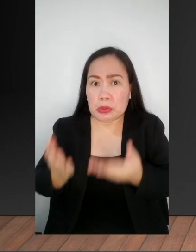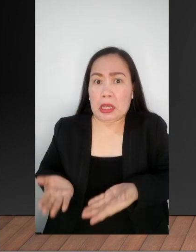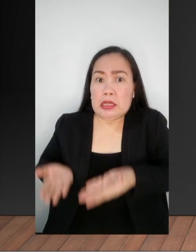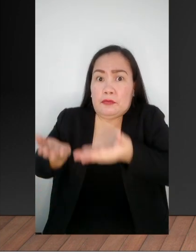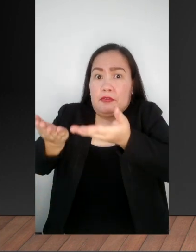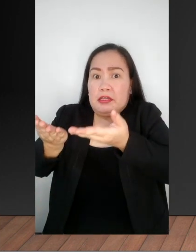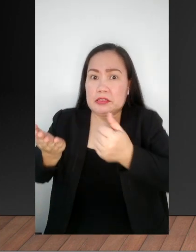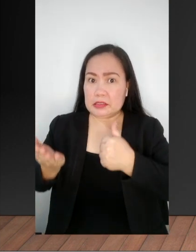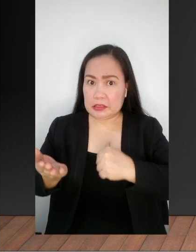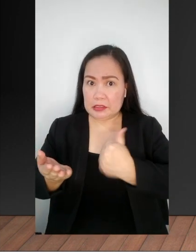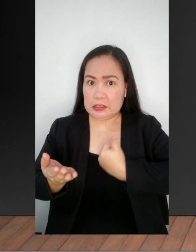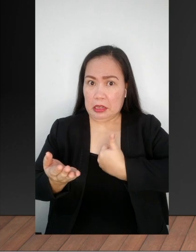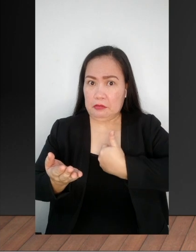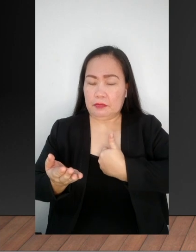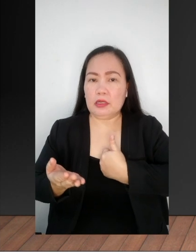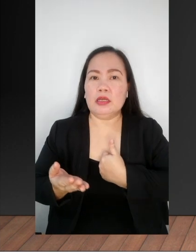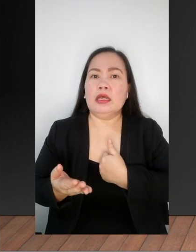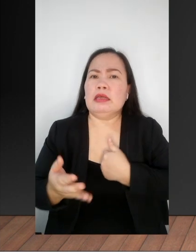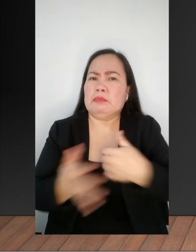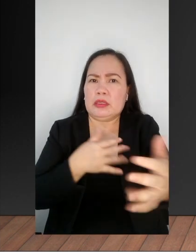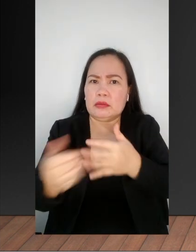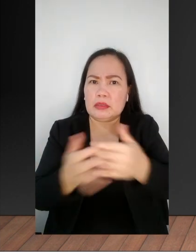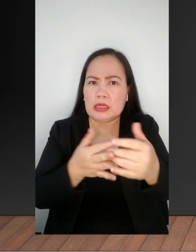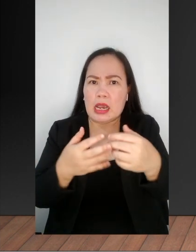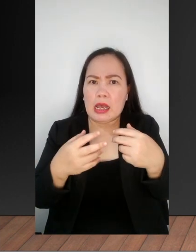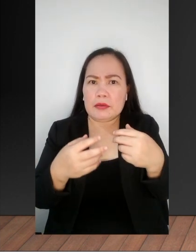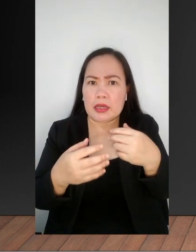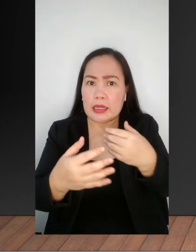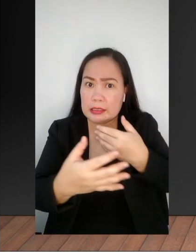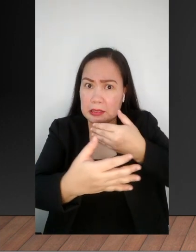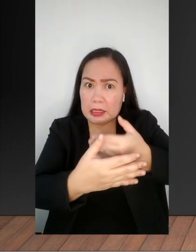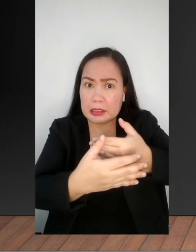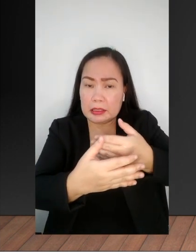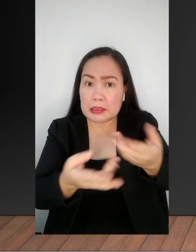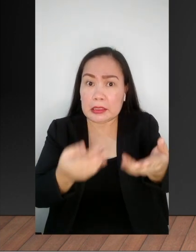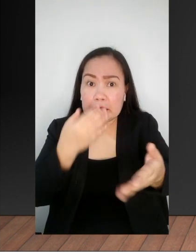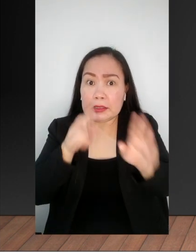not to think of the negative effect it will have on their neighbor.